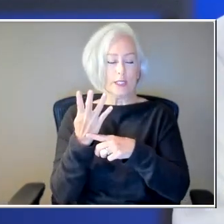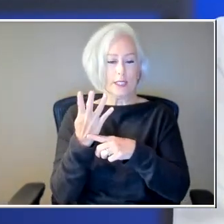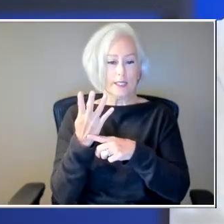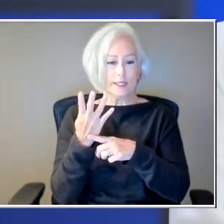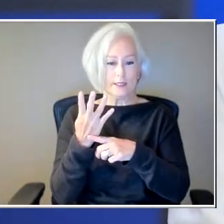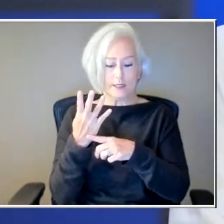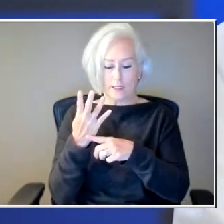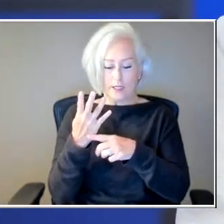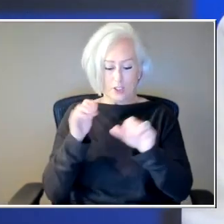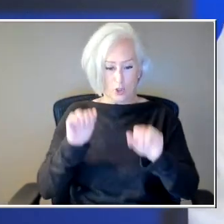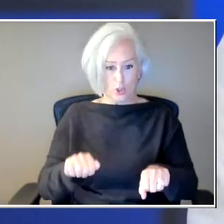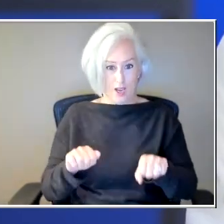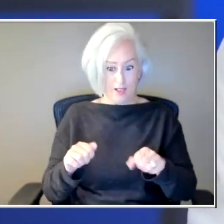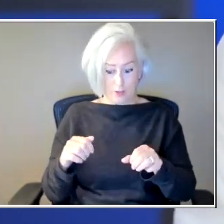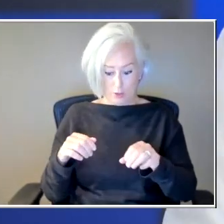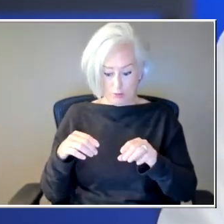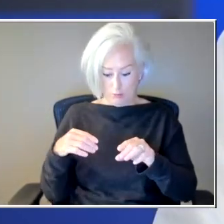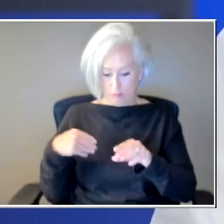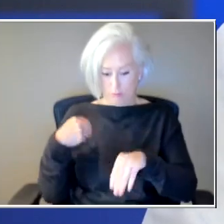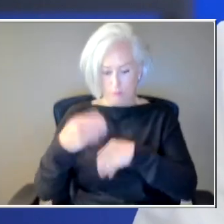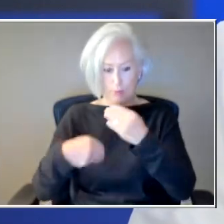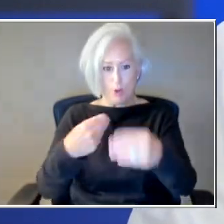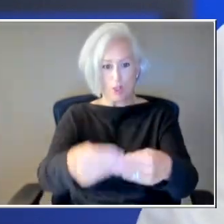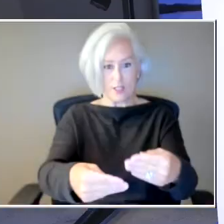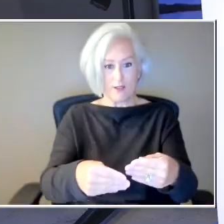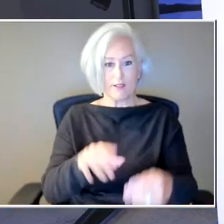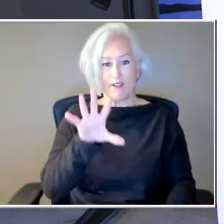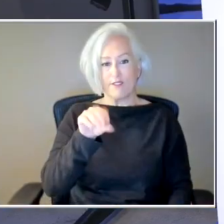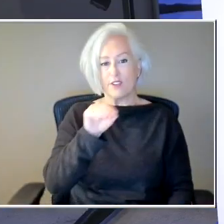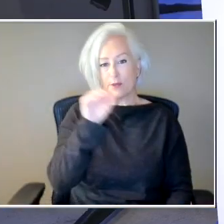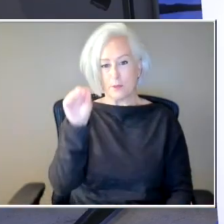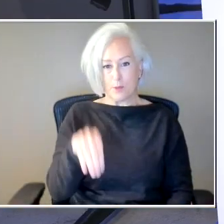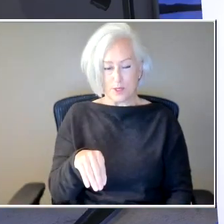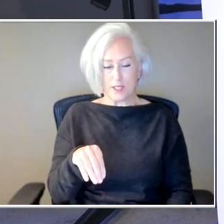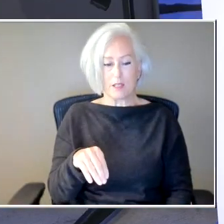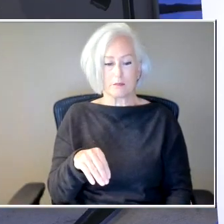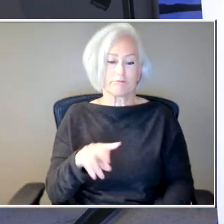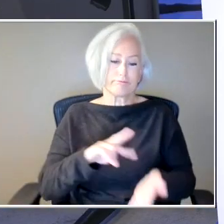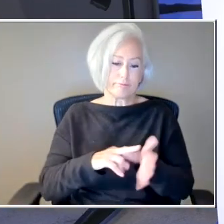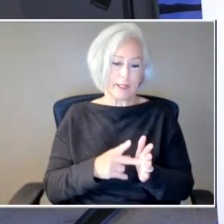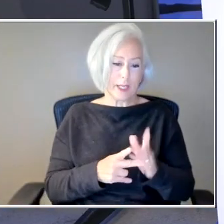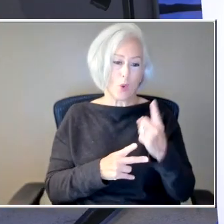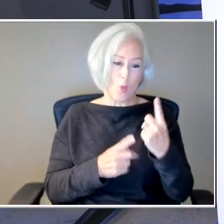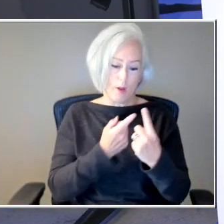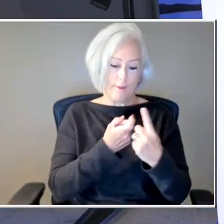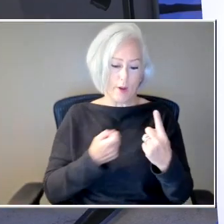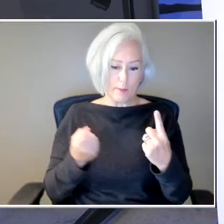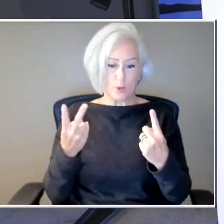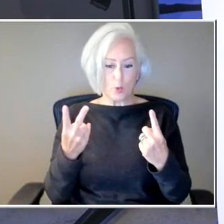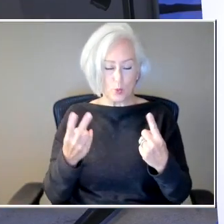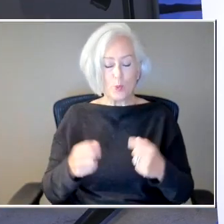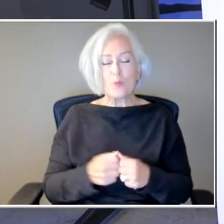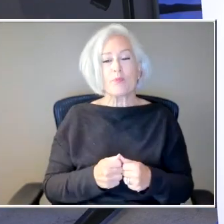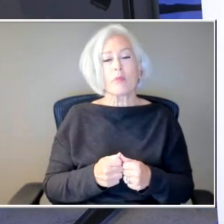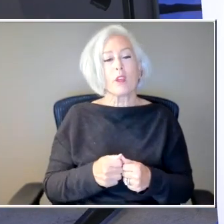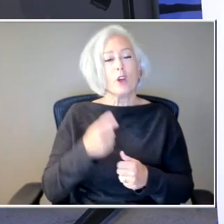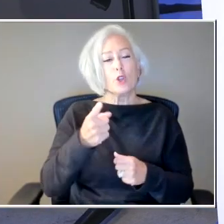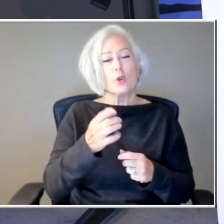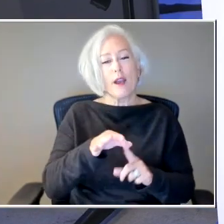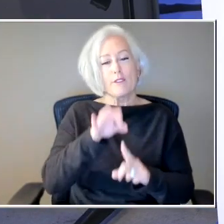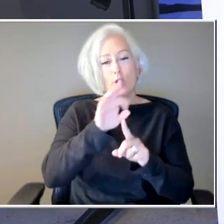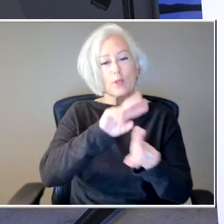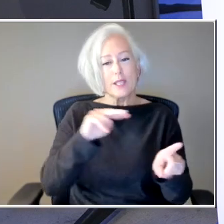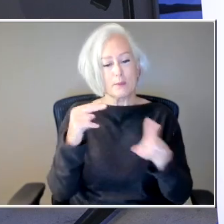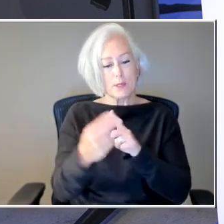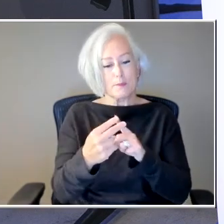to the next generation is 50% of 1 in 2. So Dr. Ellerbeck, you have quite a unique perspective because a big part of your career has